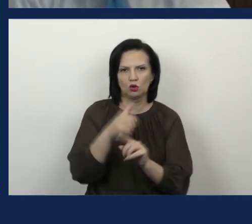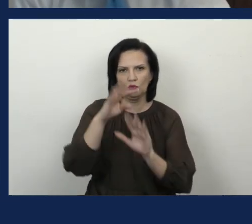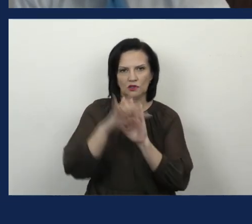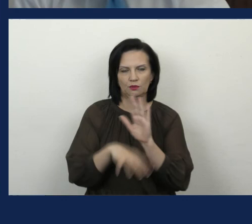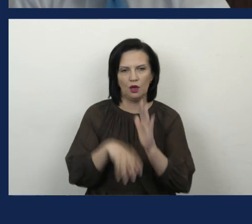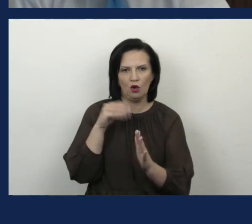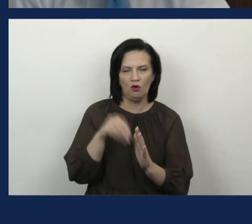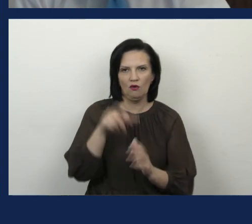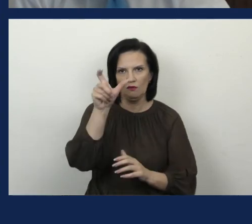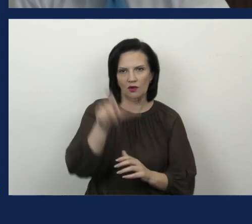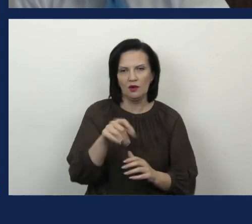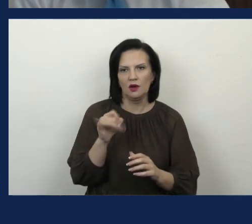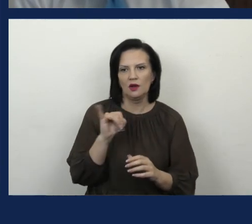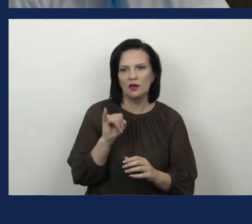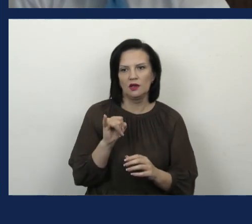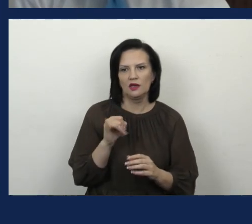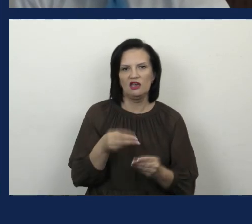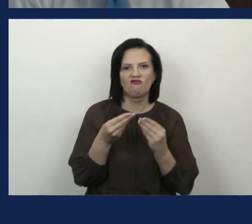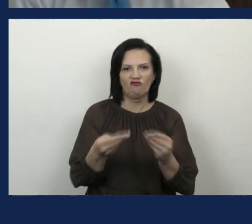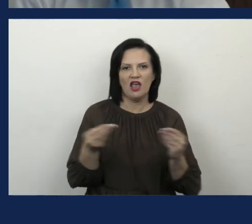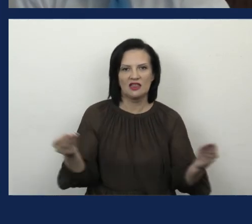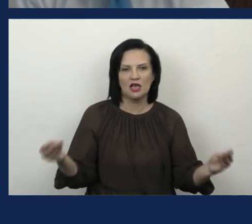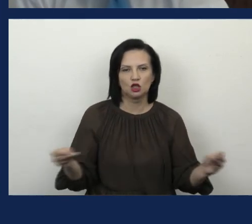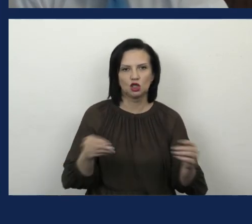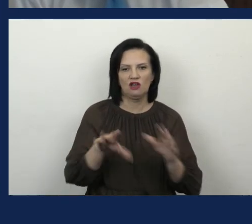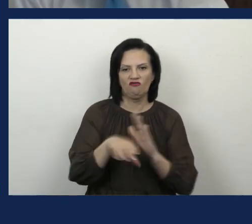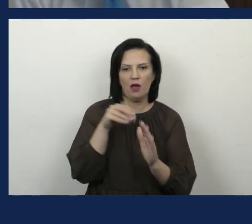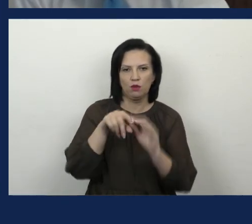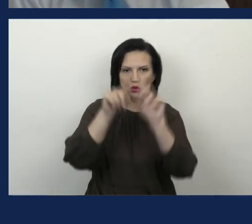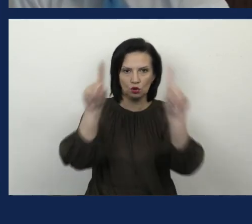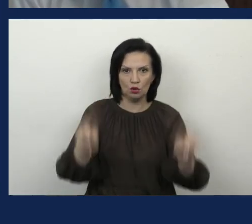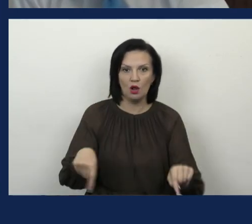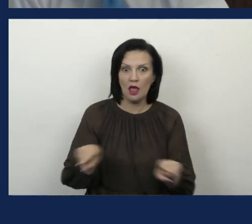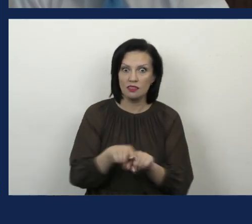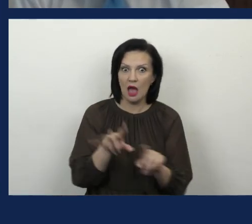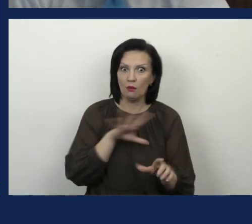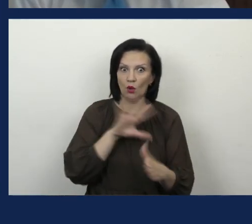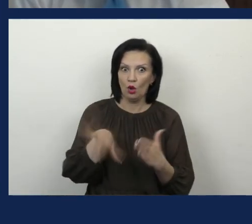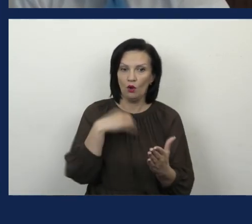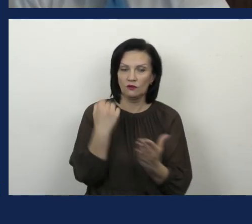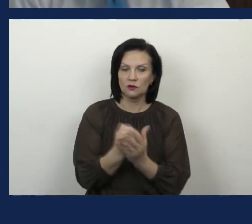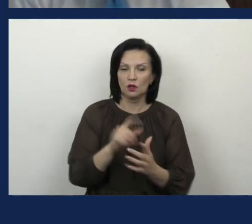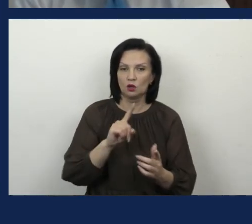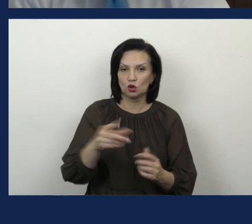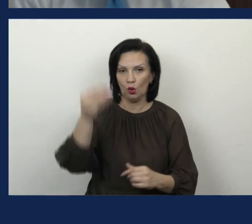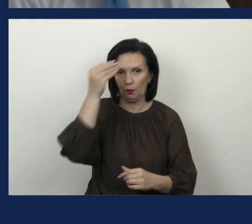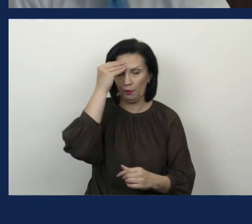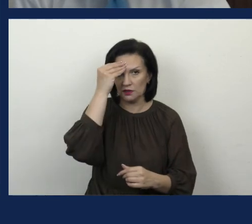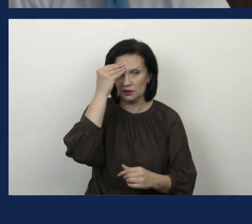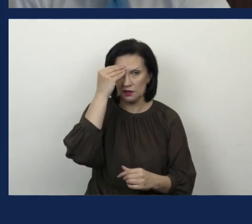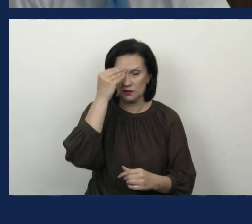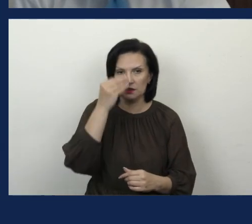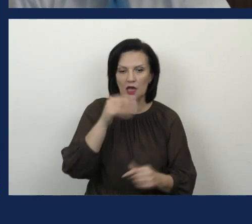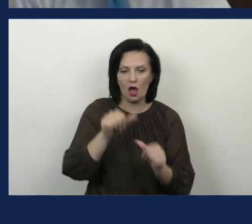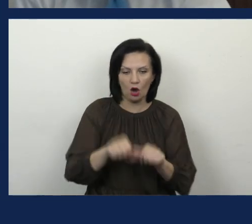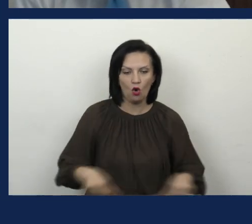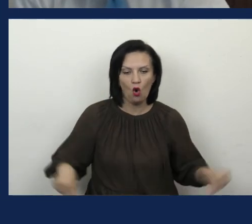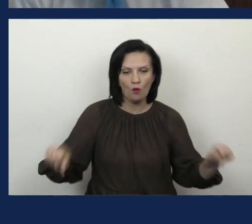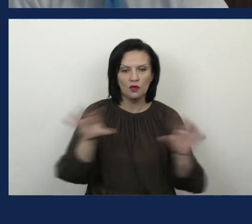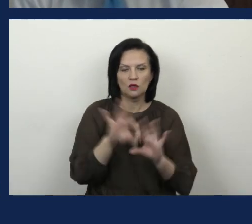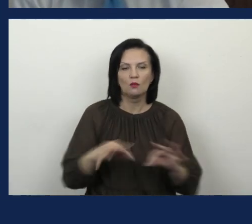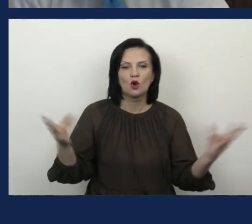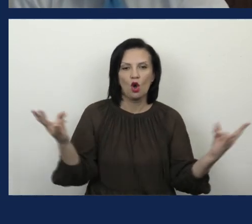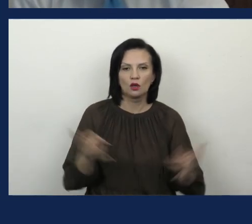they should be put on an extract to those special voter lists, and the ballot should be given to them. Therefore, the